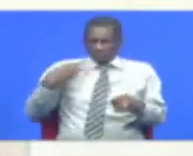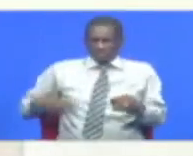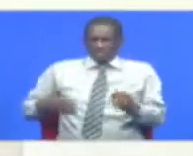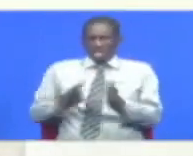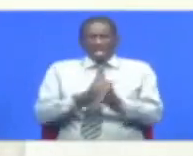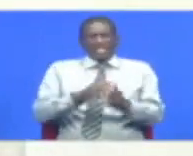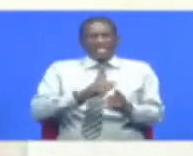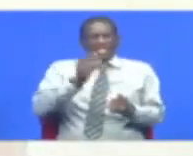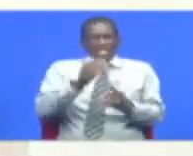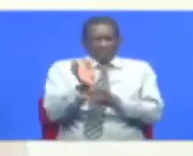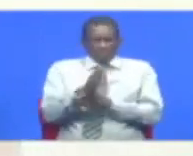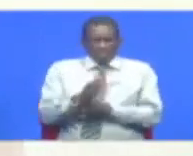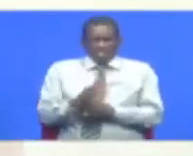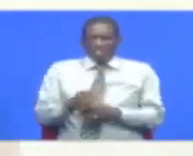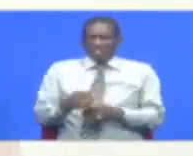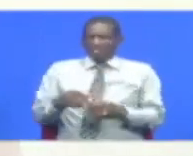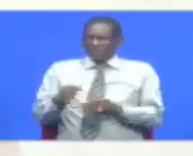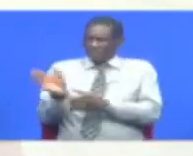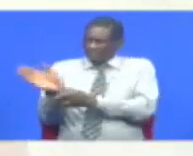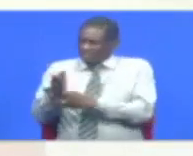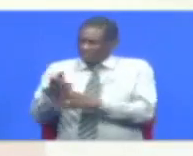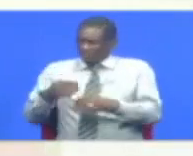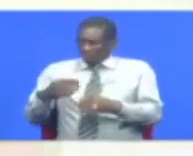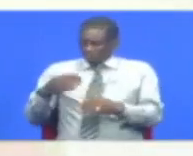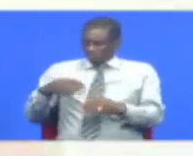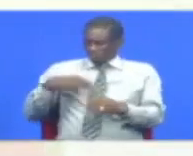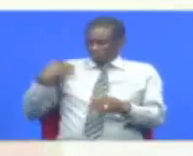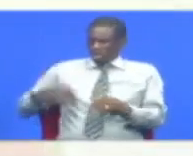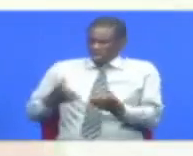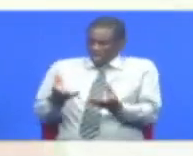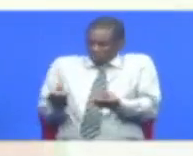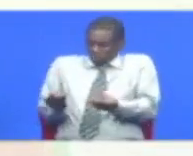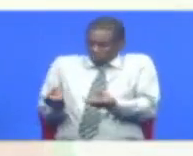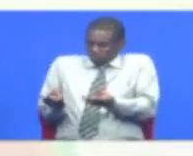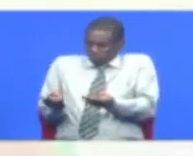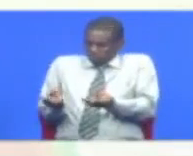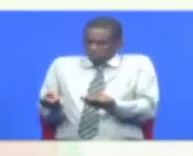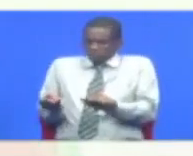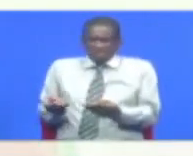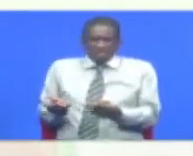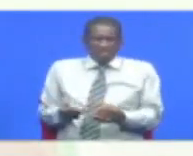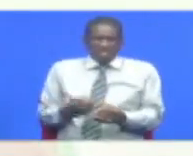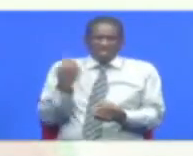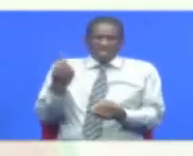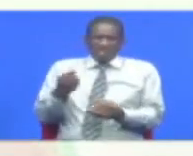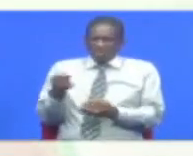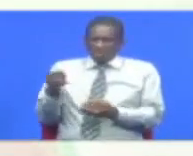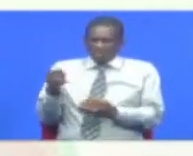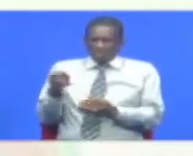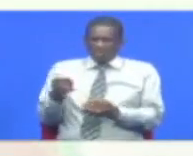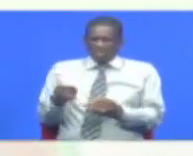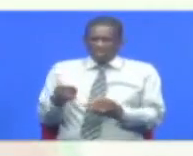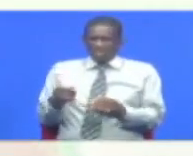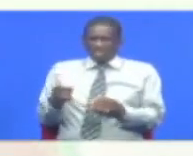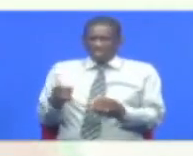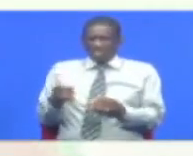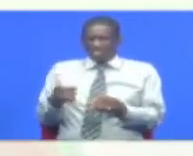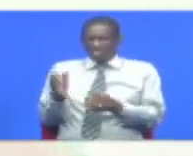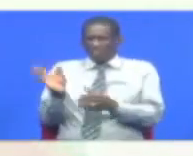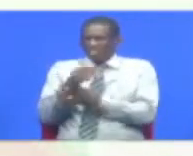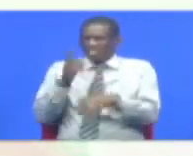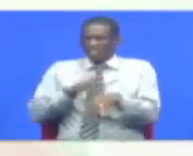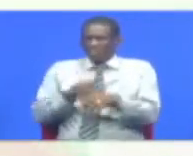The ones from China are sponge. They are just fish when they still have eyes.